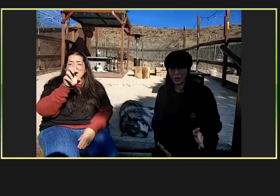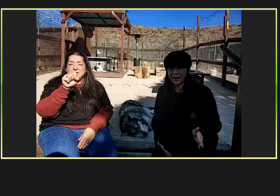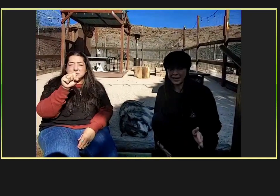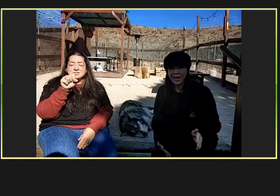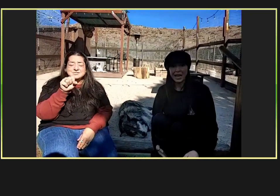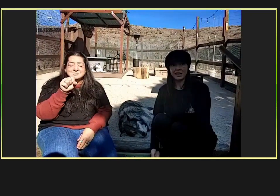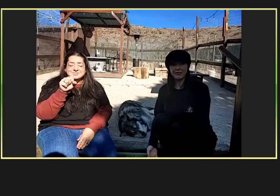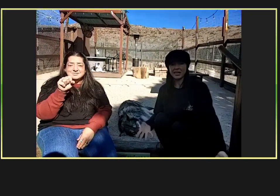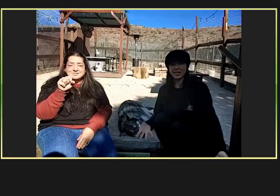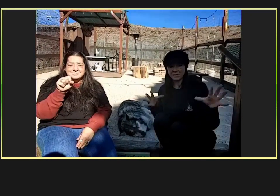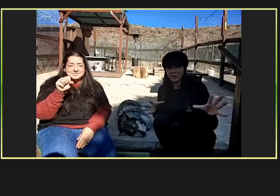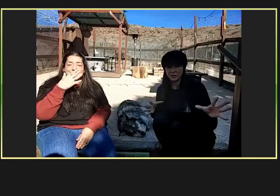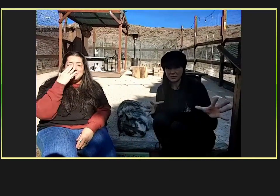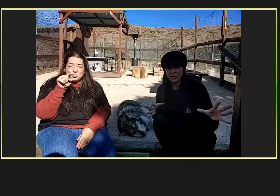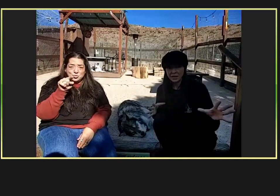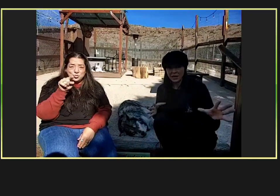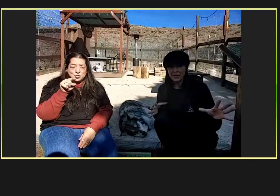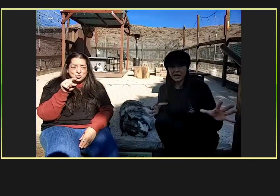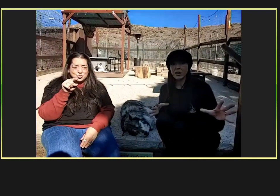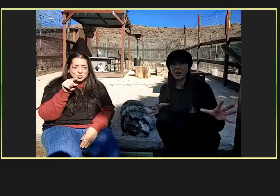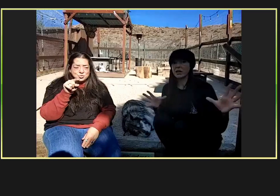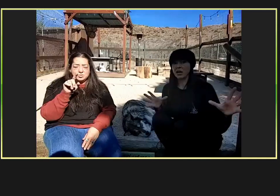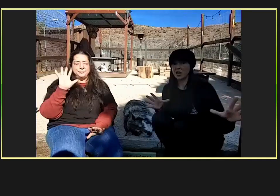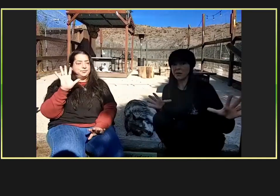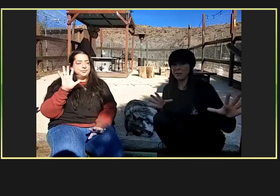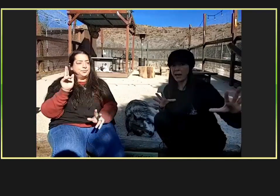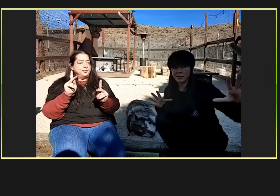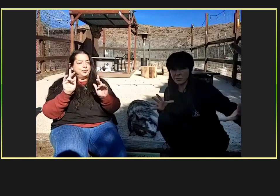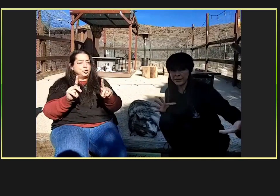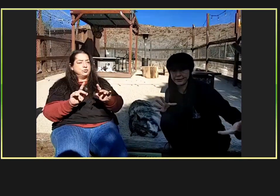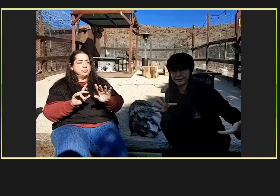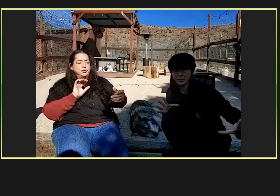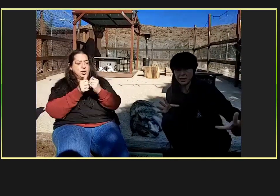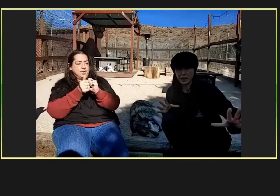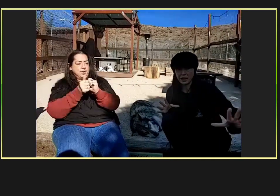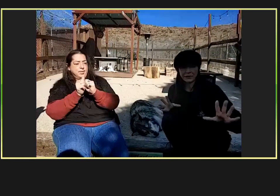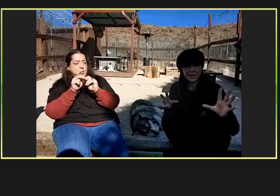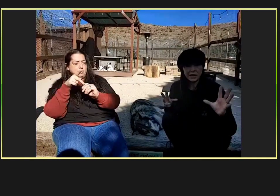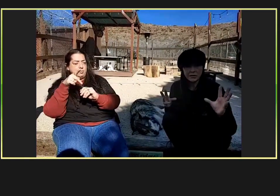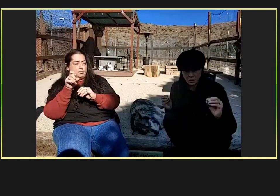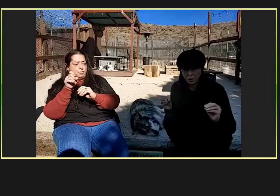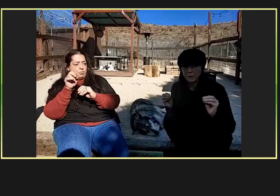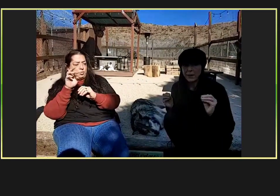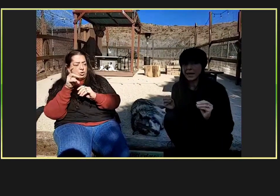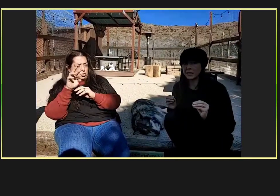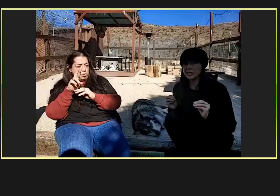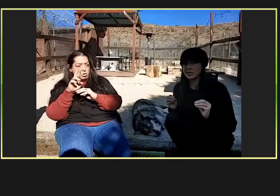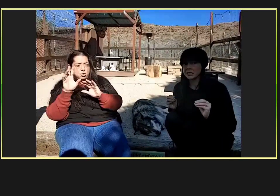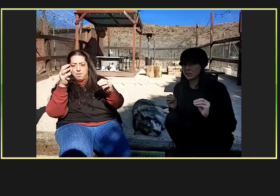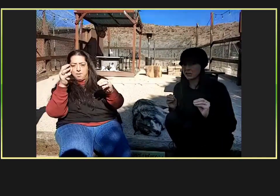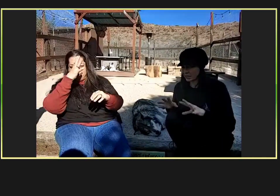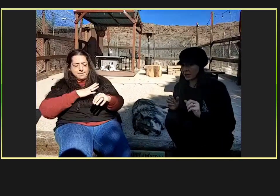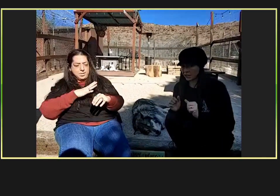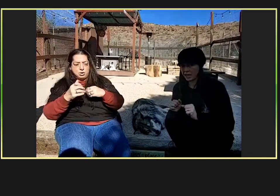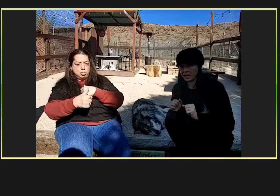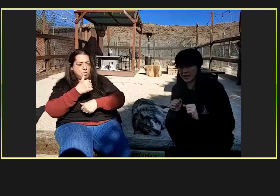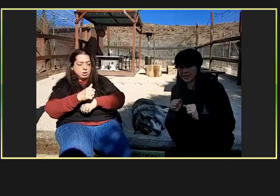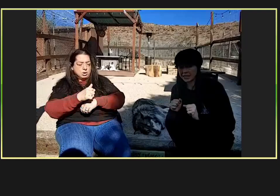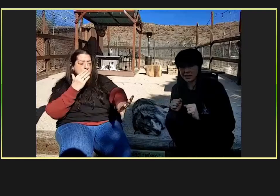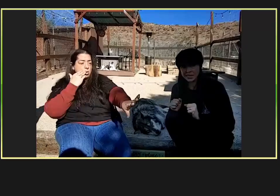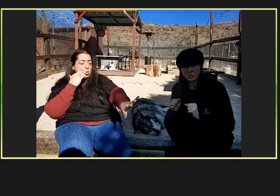10 miles away. And if they smell you, they go, oh my gosh, a competitive predator. They know man